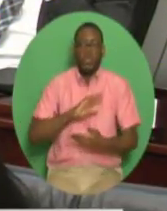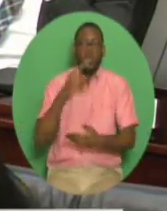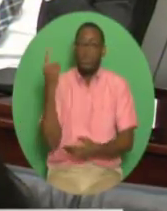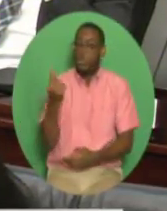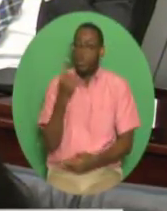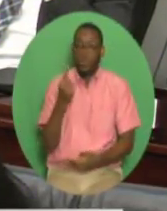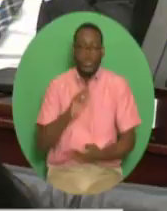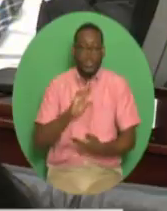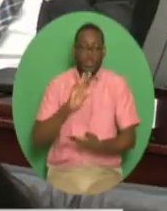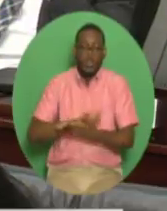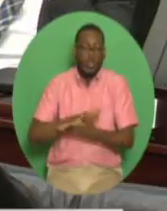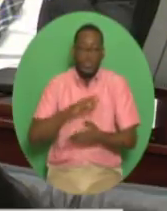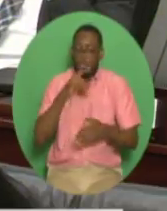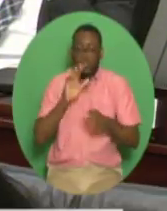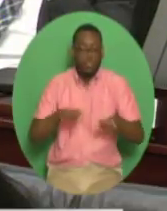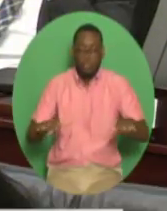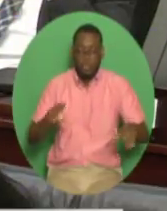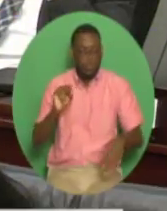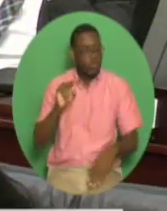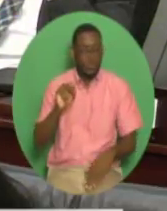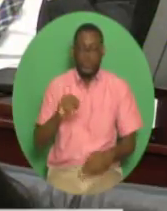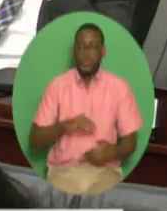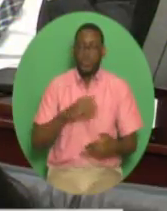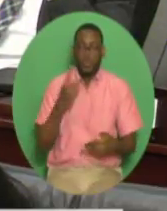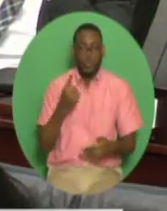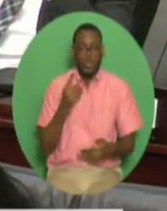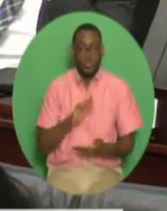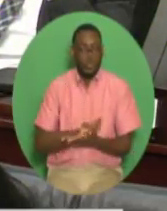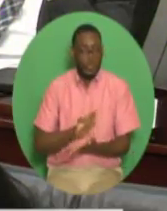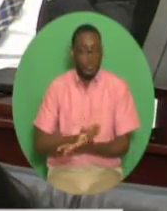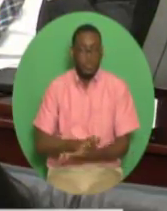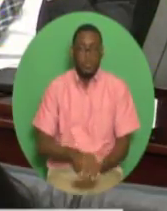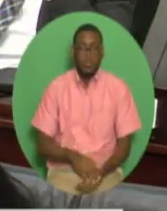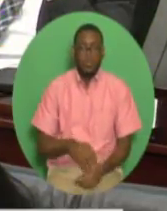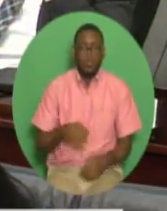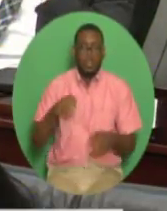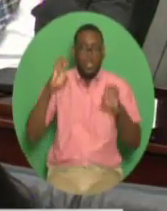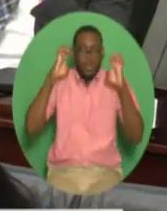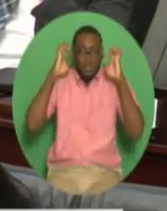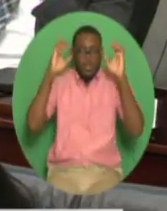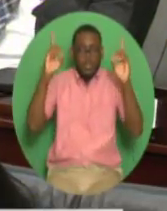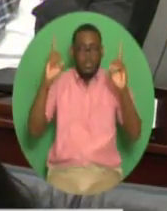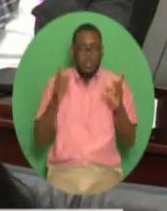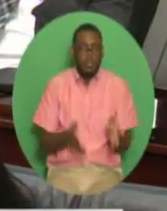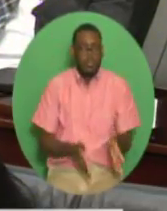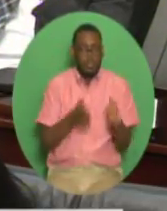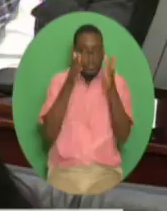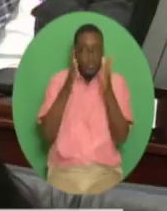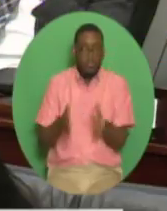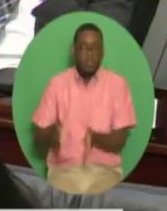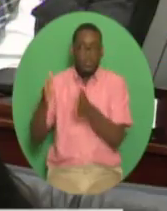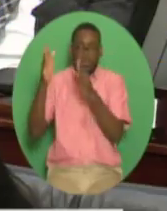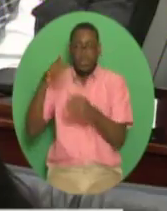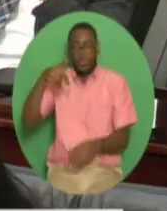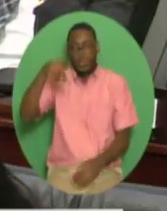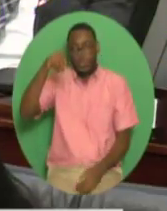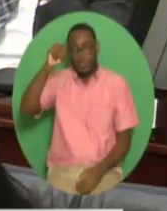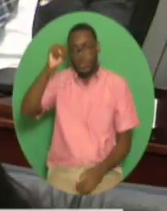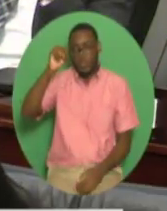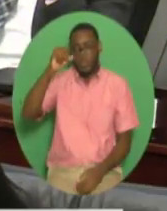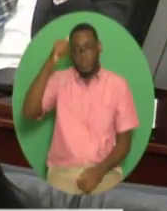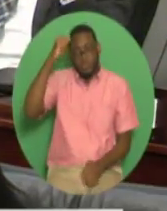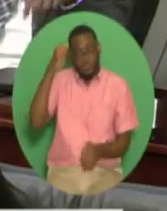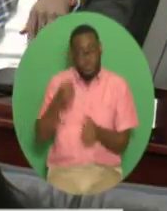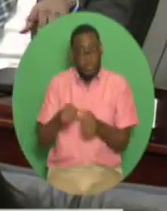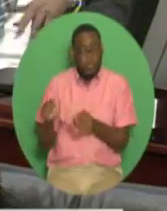Madam Speaker, I come to the education towers. As you know, it was last year, August, that we moved into our